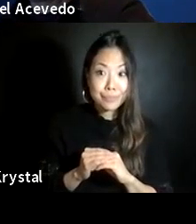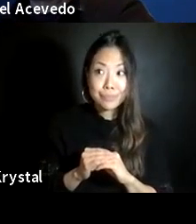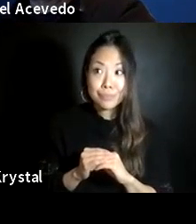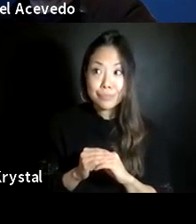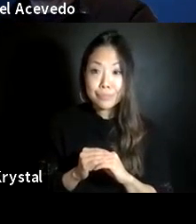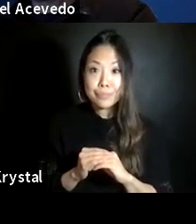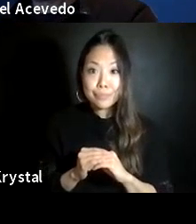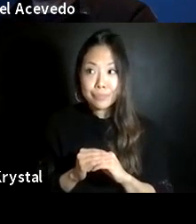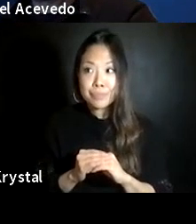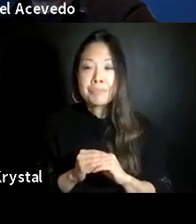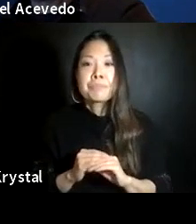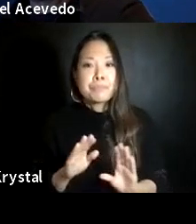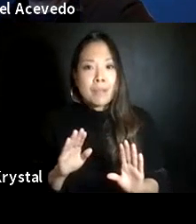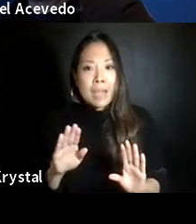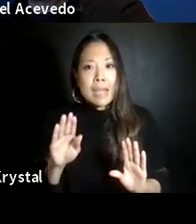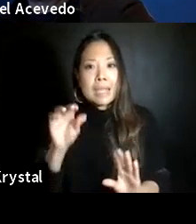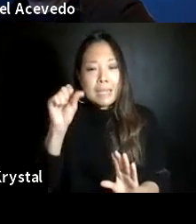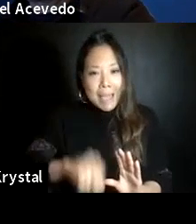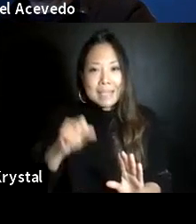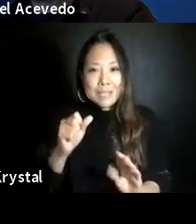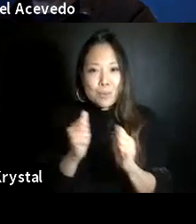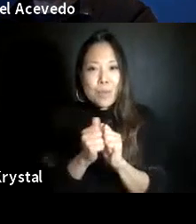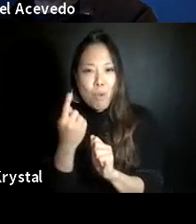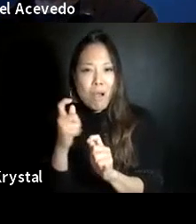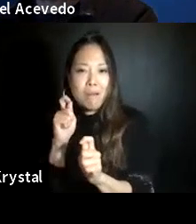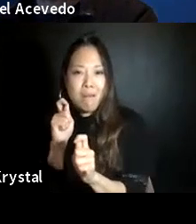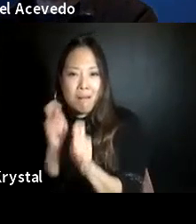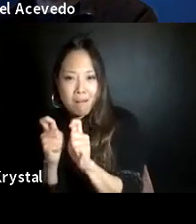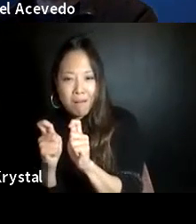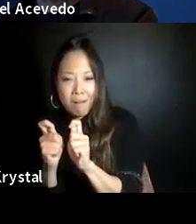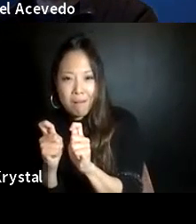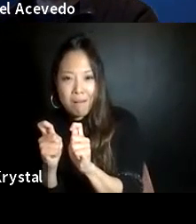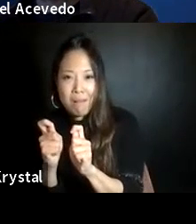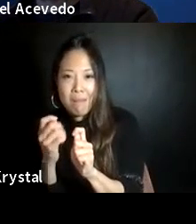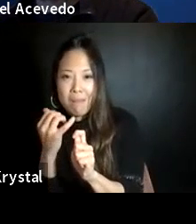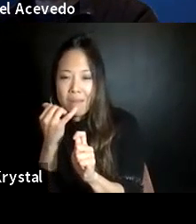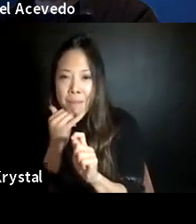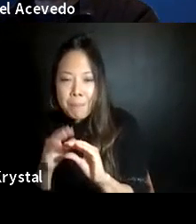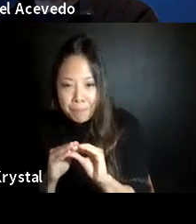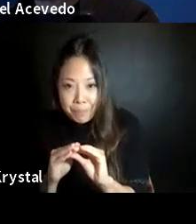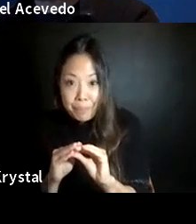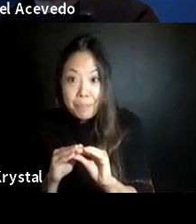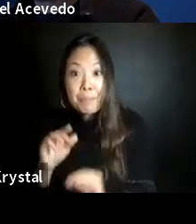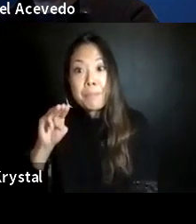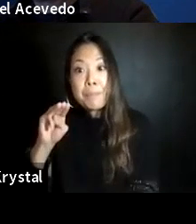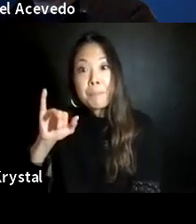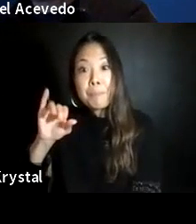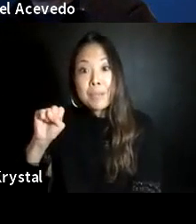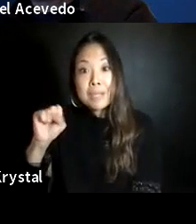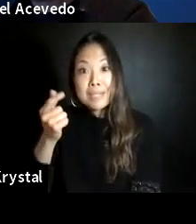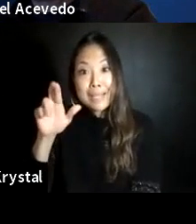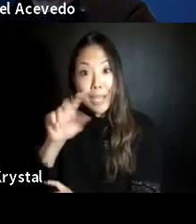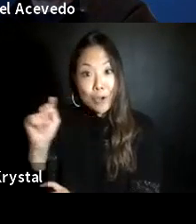One modification. Okay. Which is Ms. Garrett's point that not the grouping of